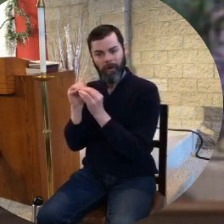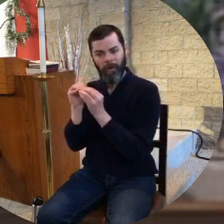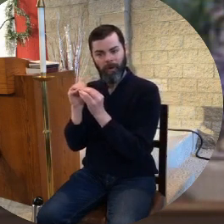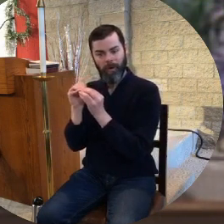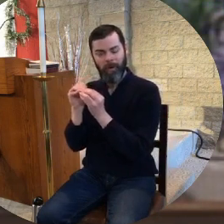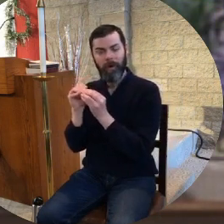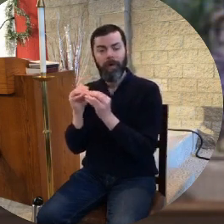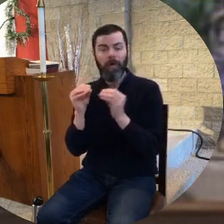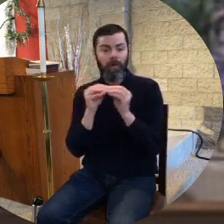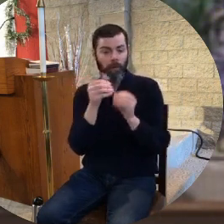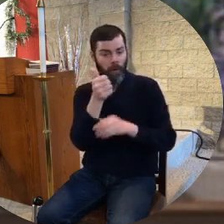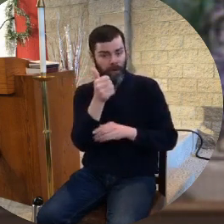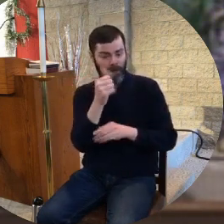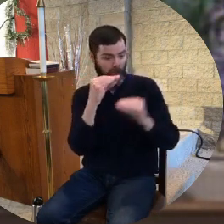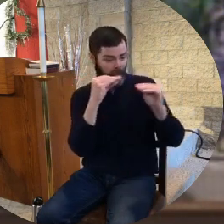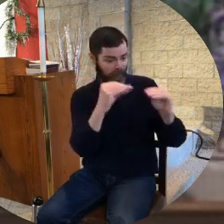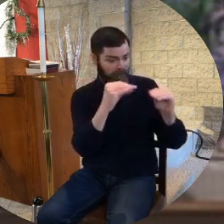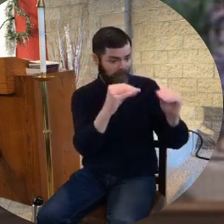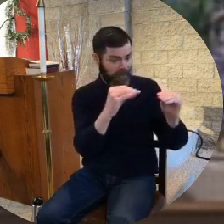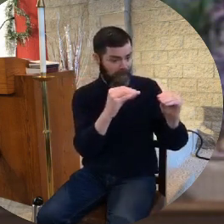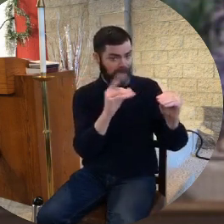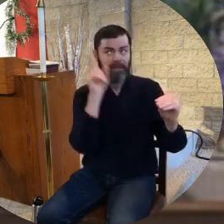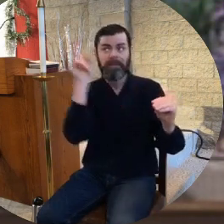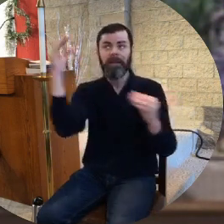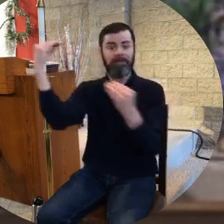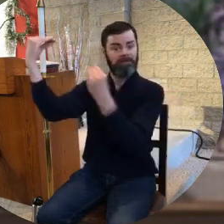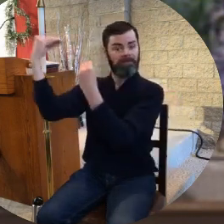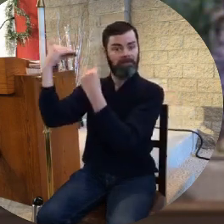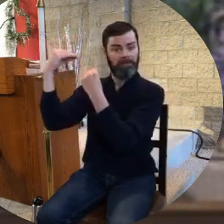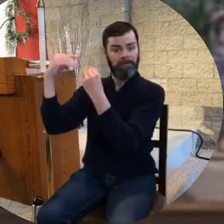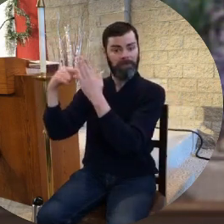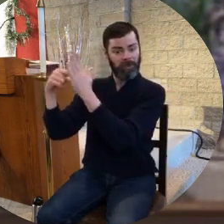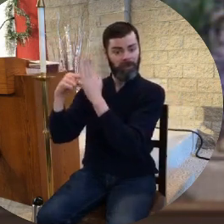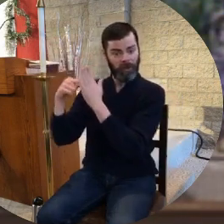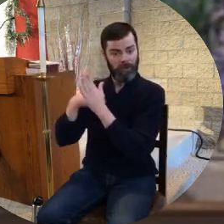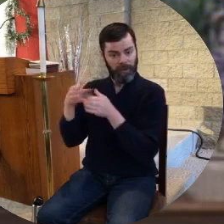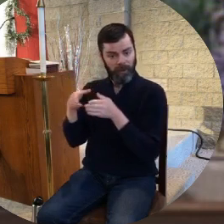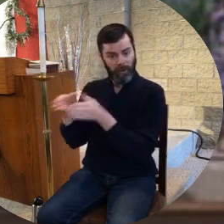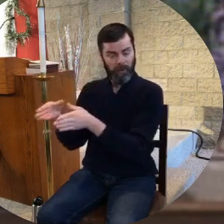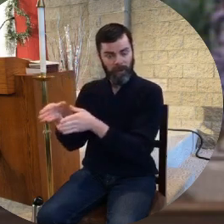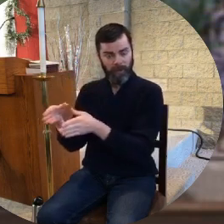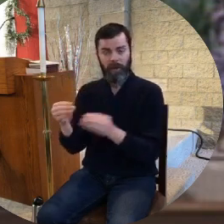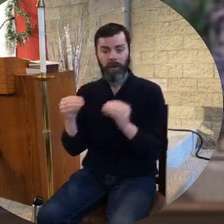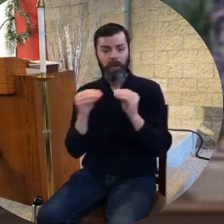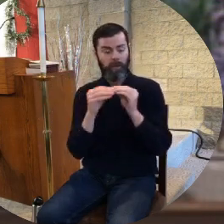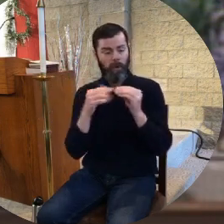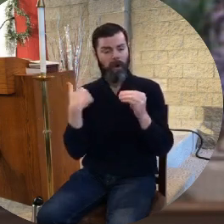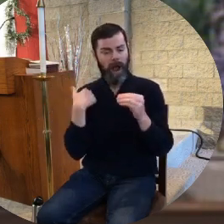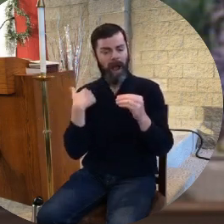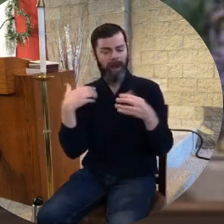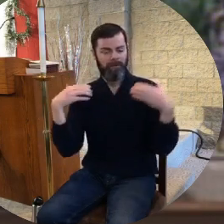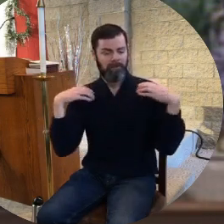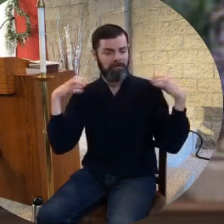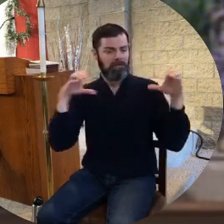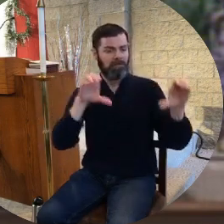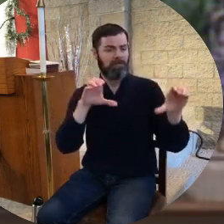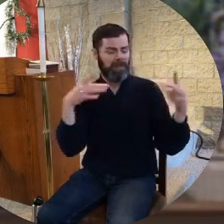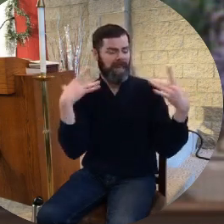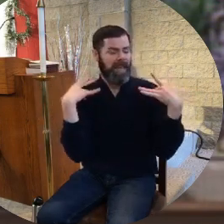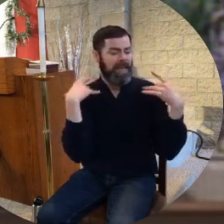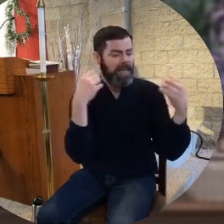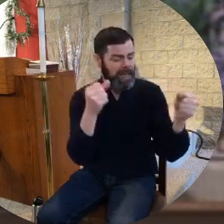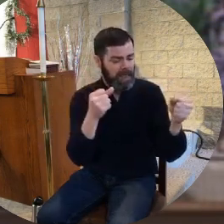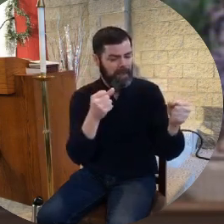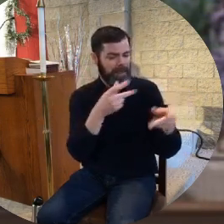way. The more you heal, the more you're healed. And everything you do seems to get simpler